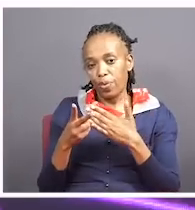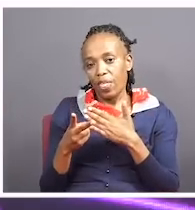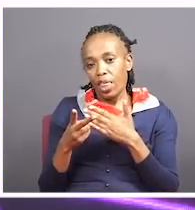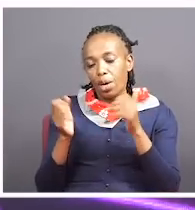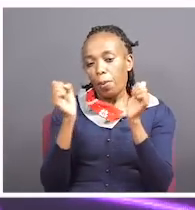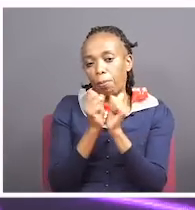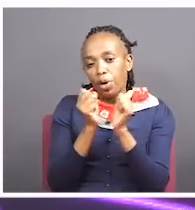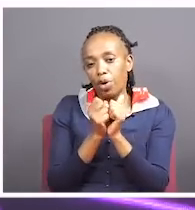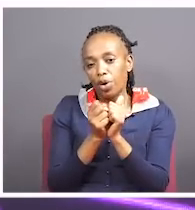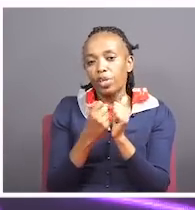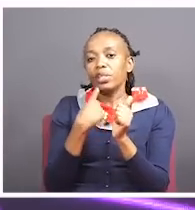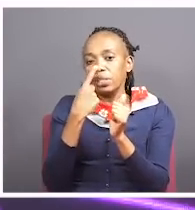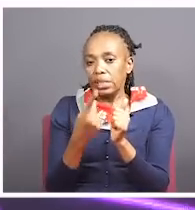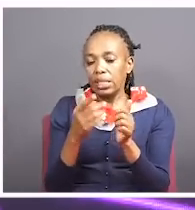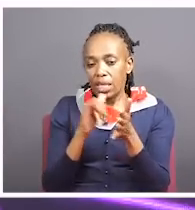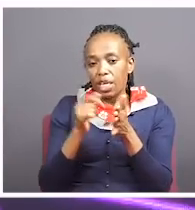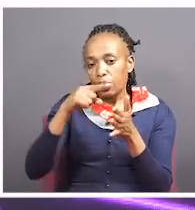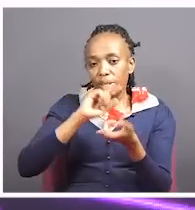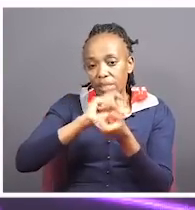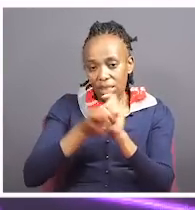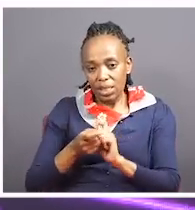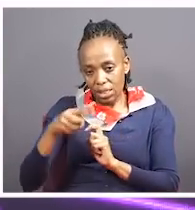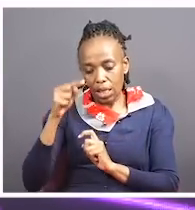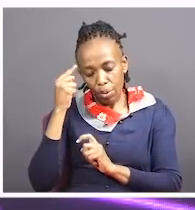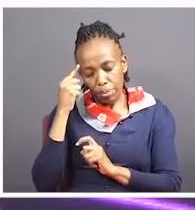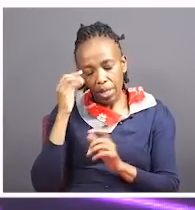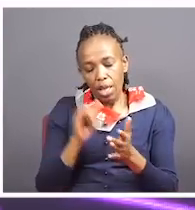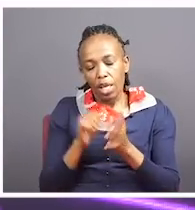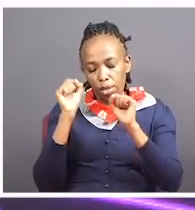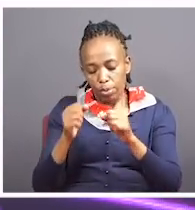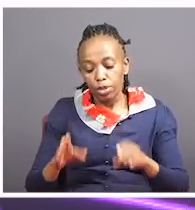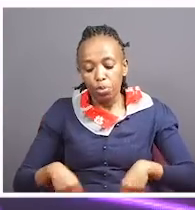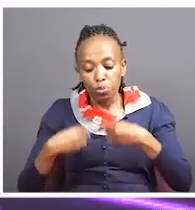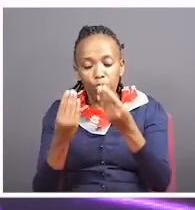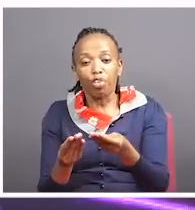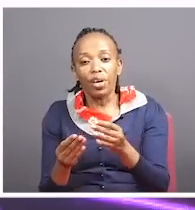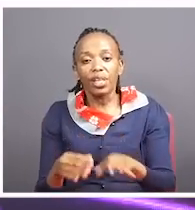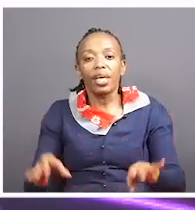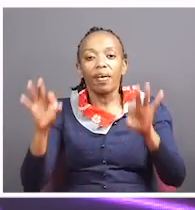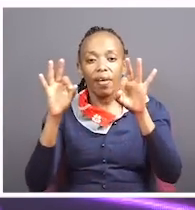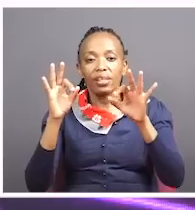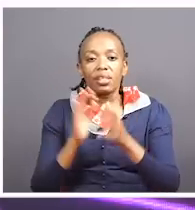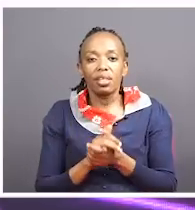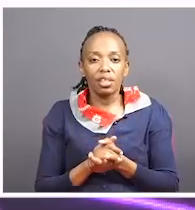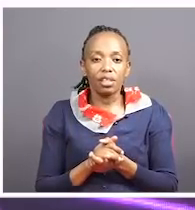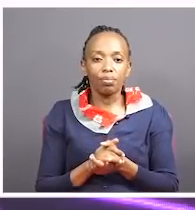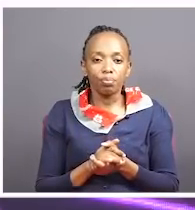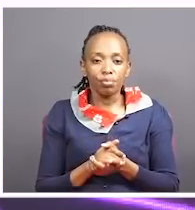perspective. Paul recommends that we change our mindset so that we provide the